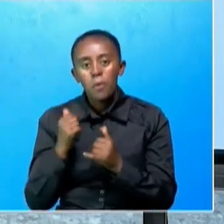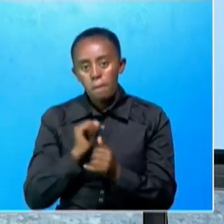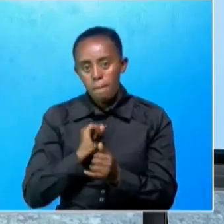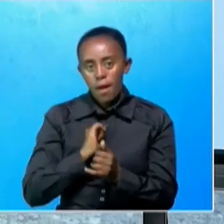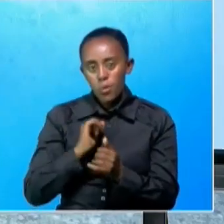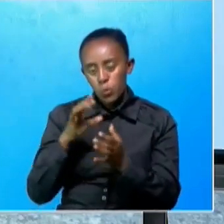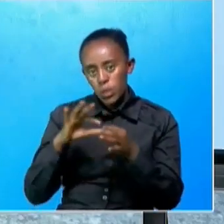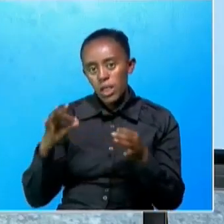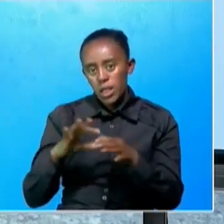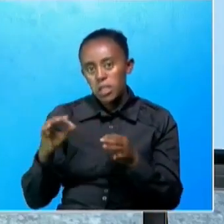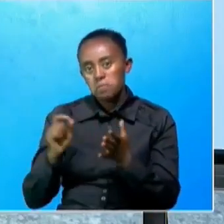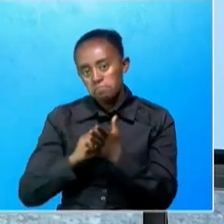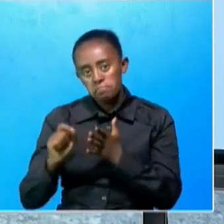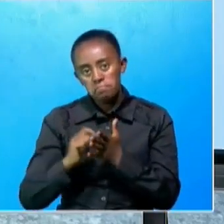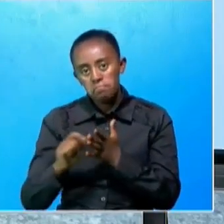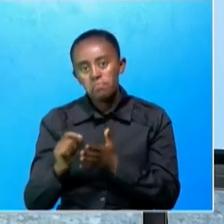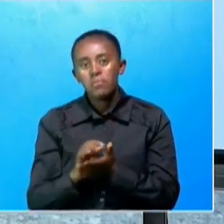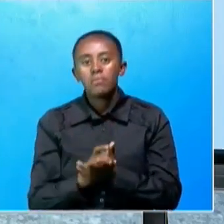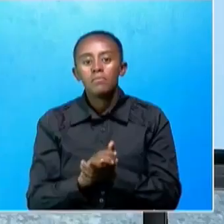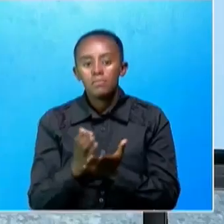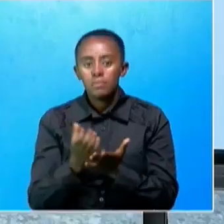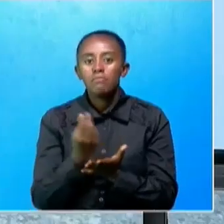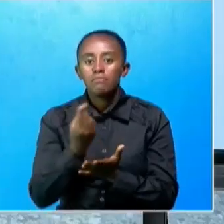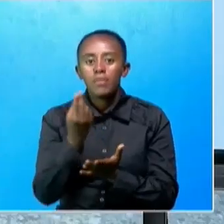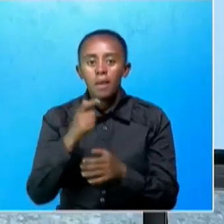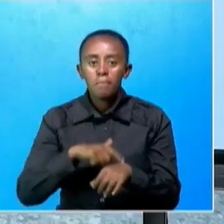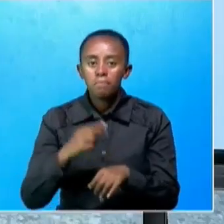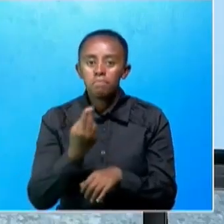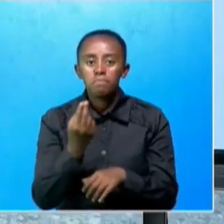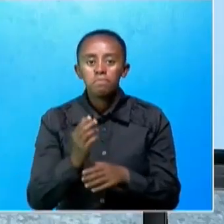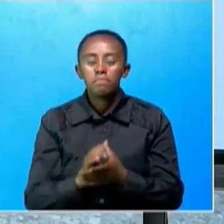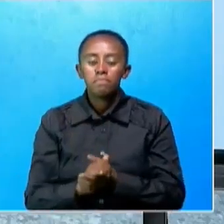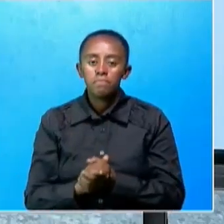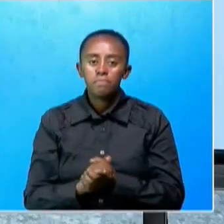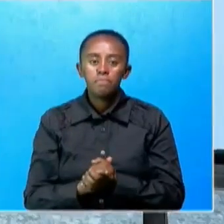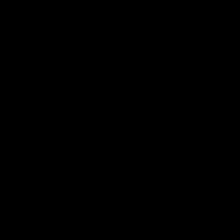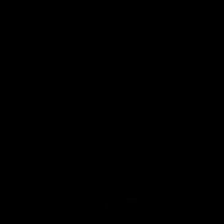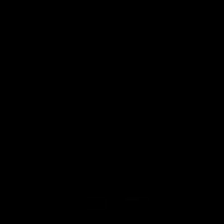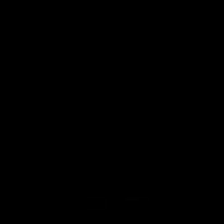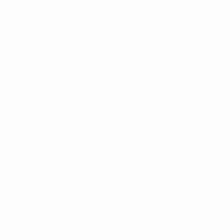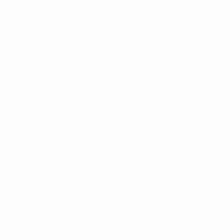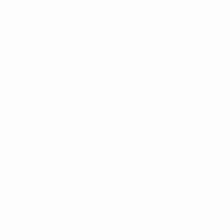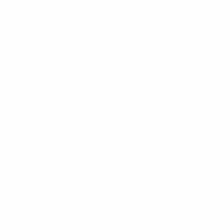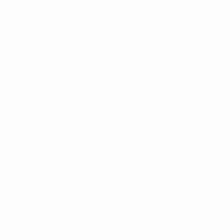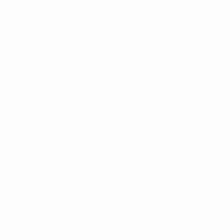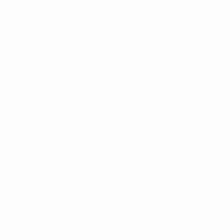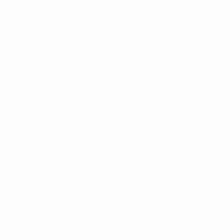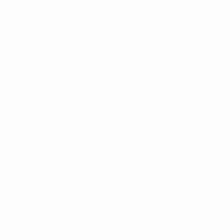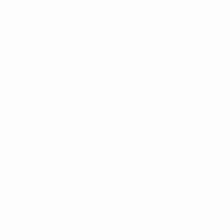own sentences. Take time. That's an interesting one.